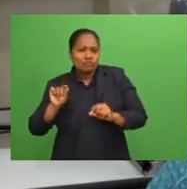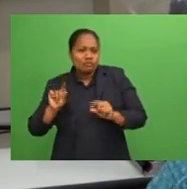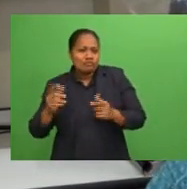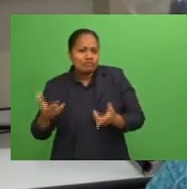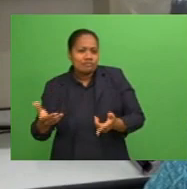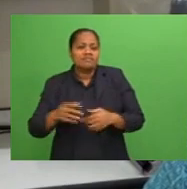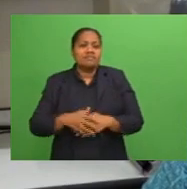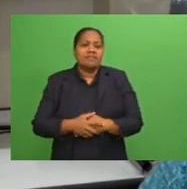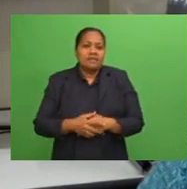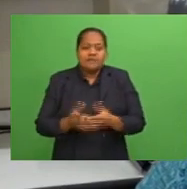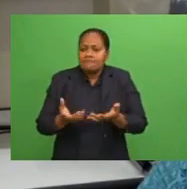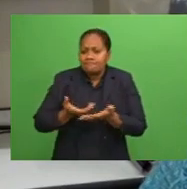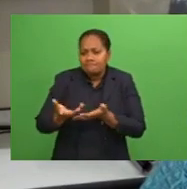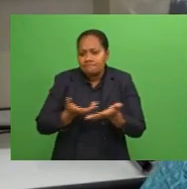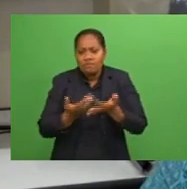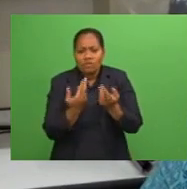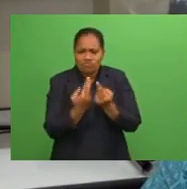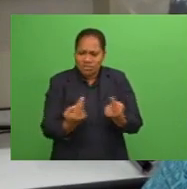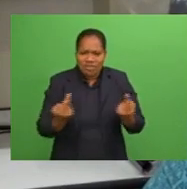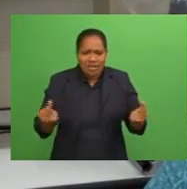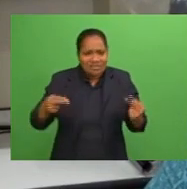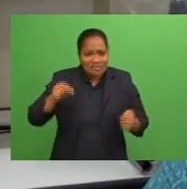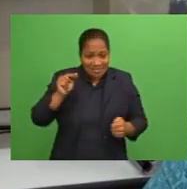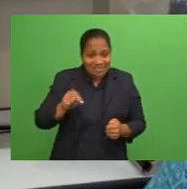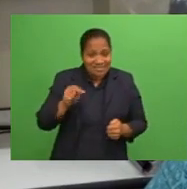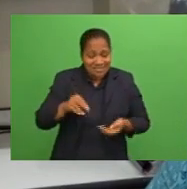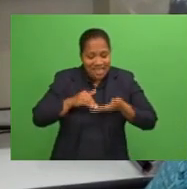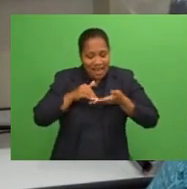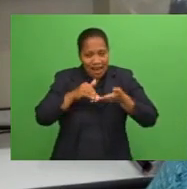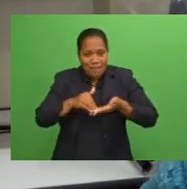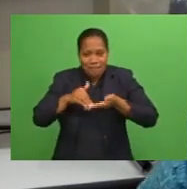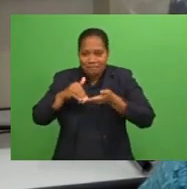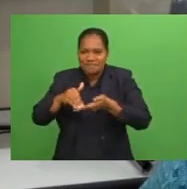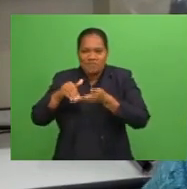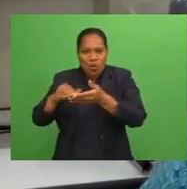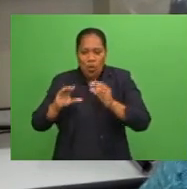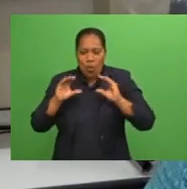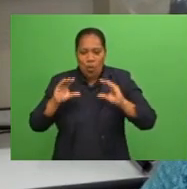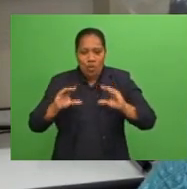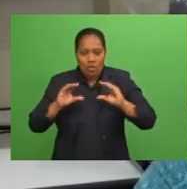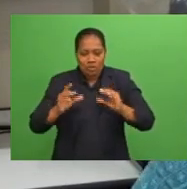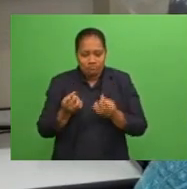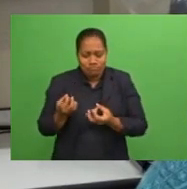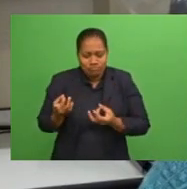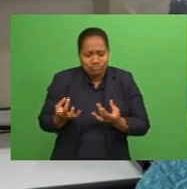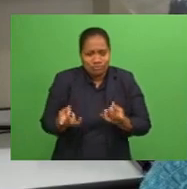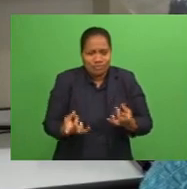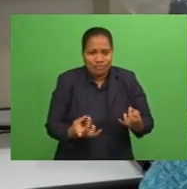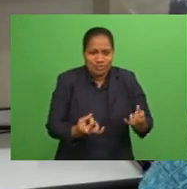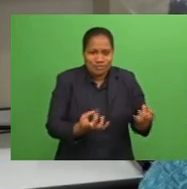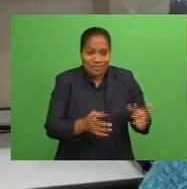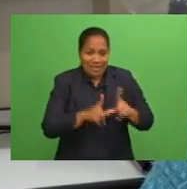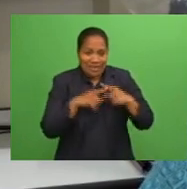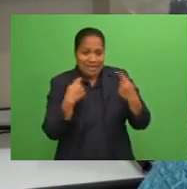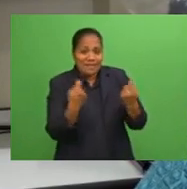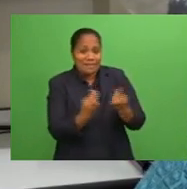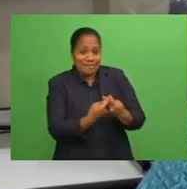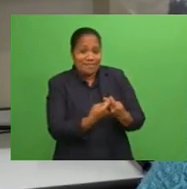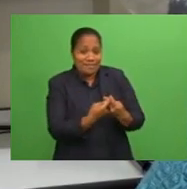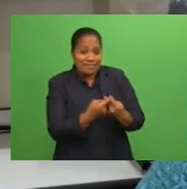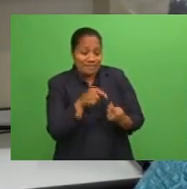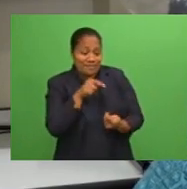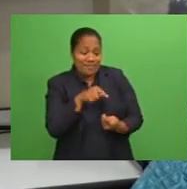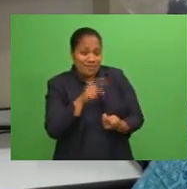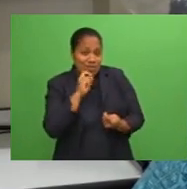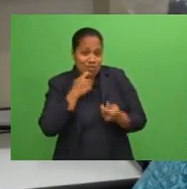discussing the resources that we need to help the team and coach prepare a team that is going to